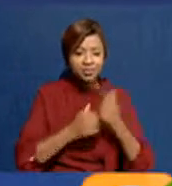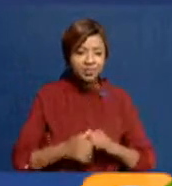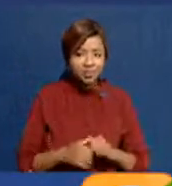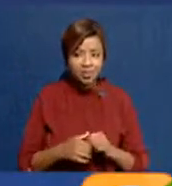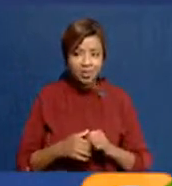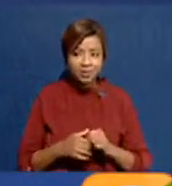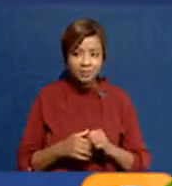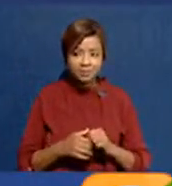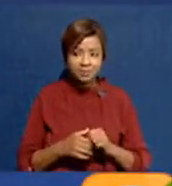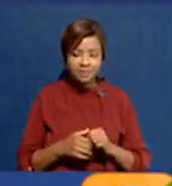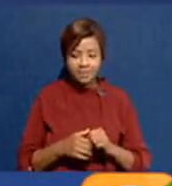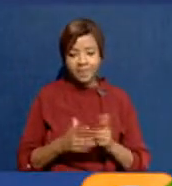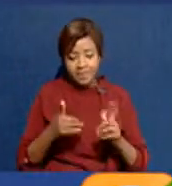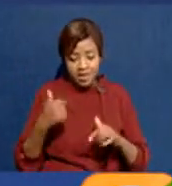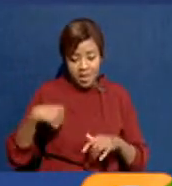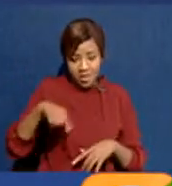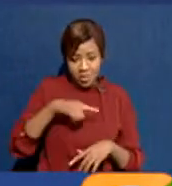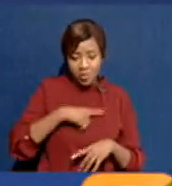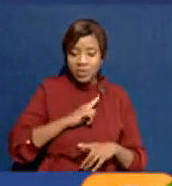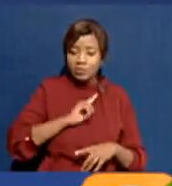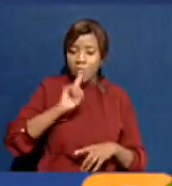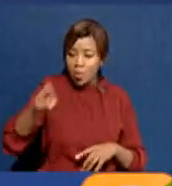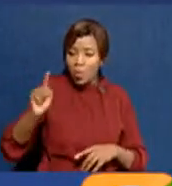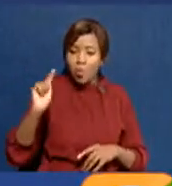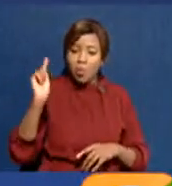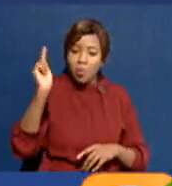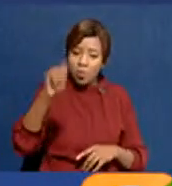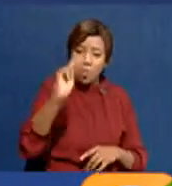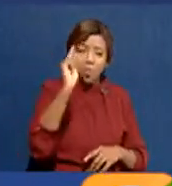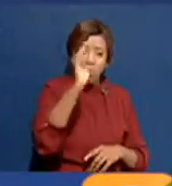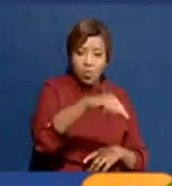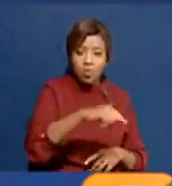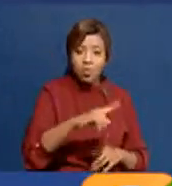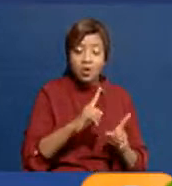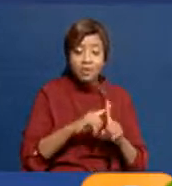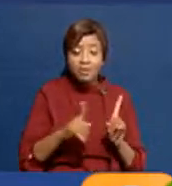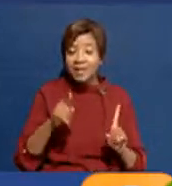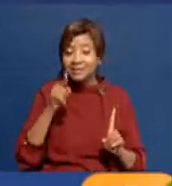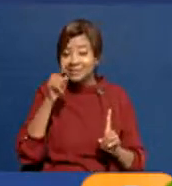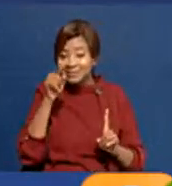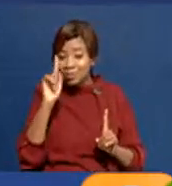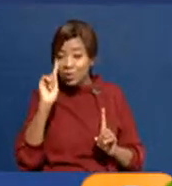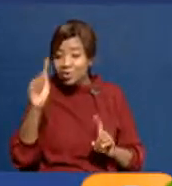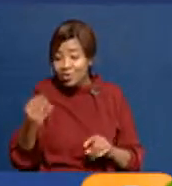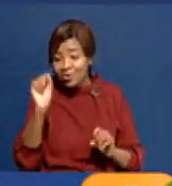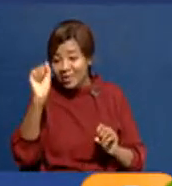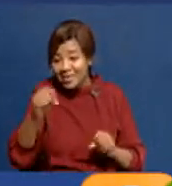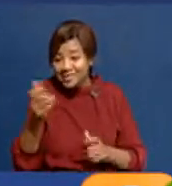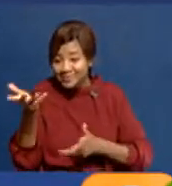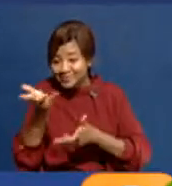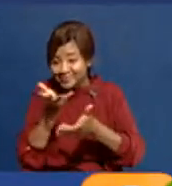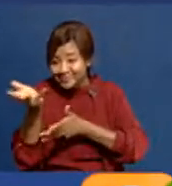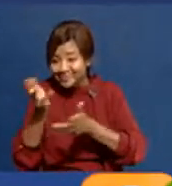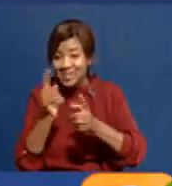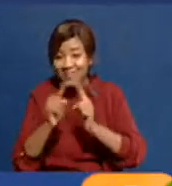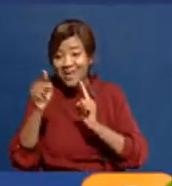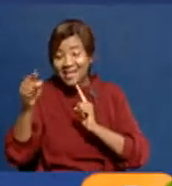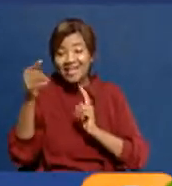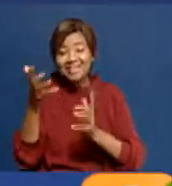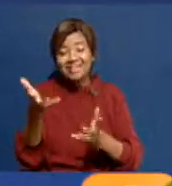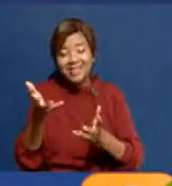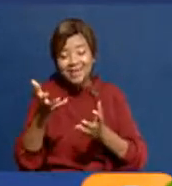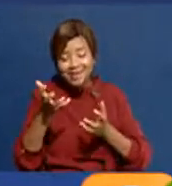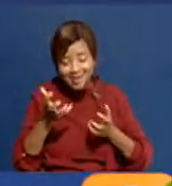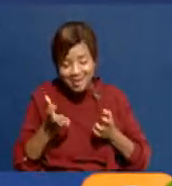We are getting out to speak to them, yeah. But their priority is the survival for the day. Yeah. I don't know if you are aware of the